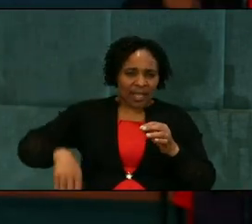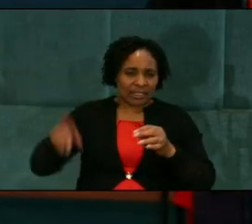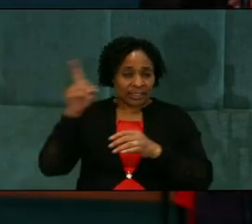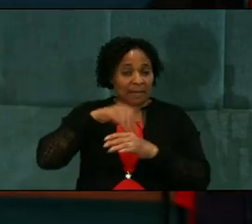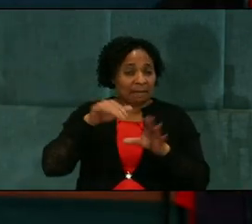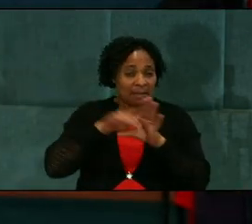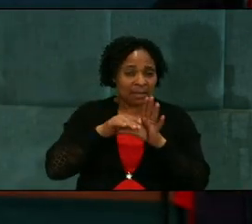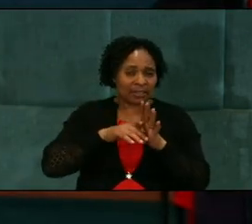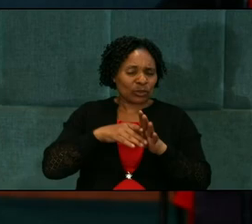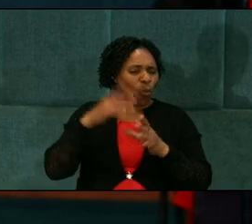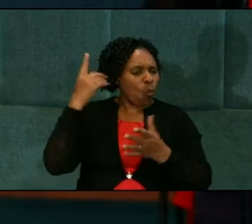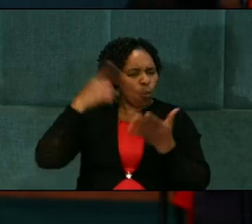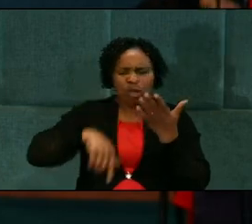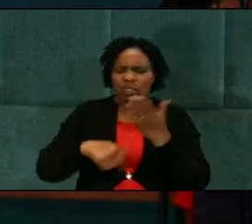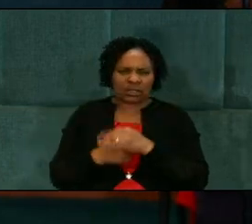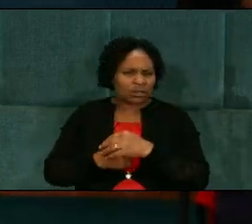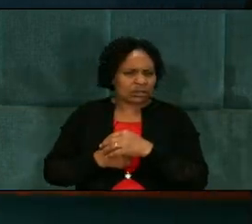What?